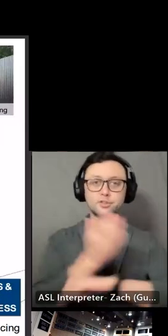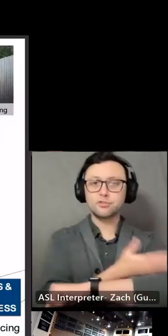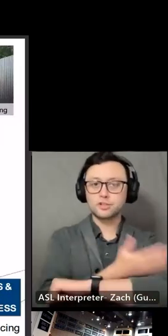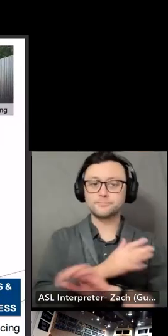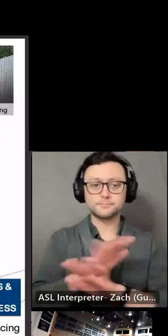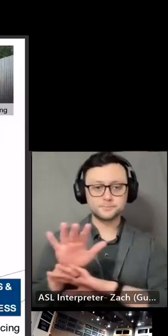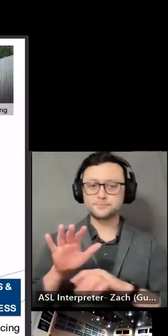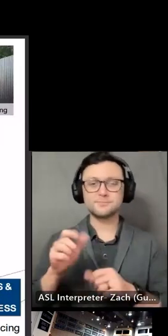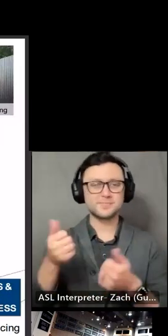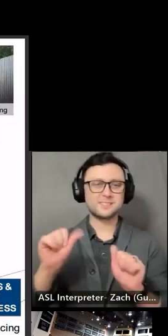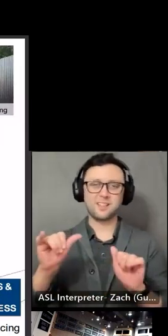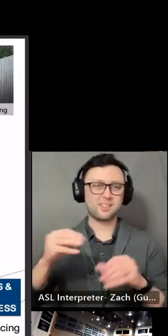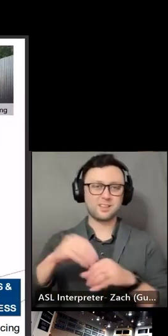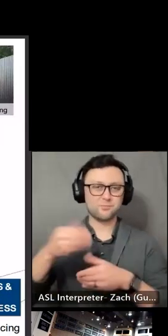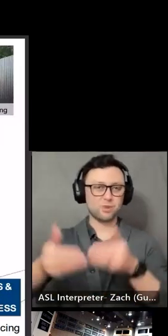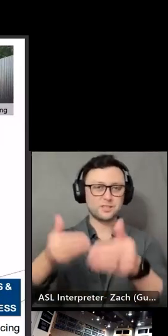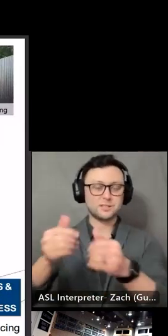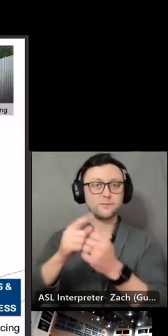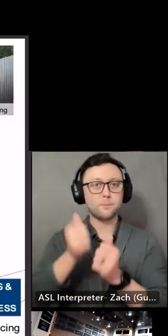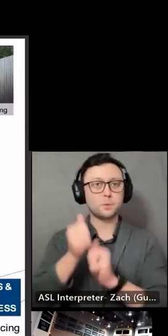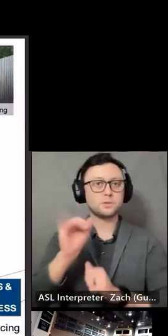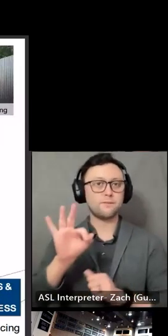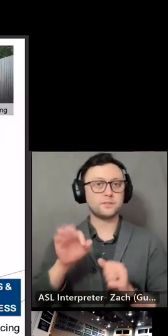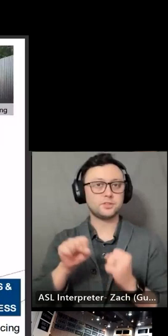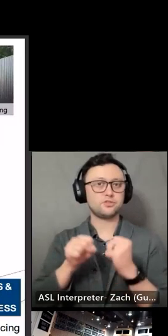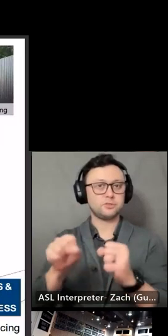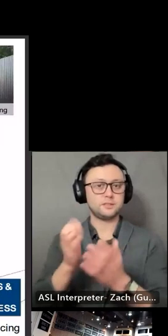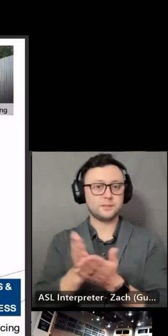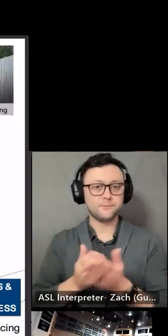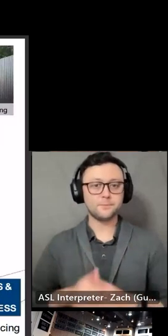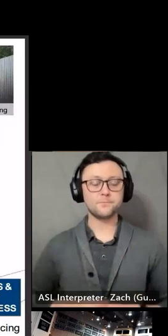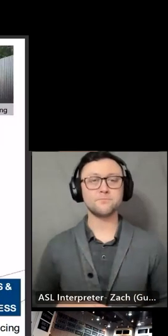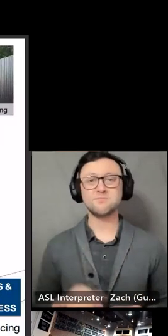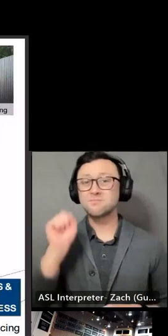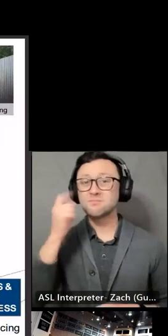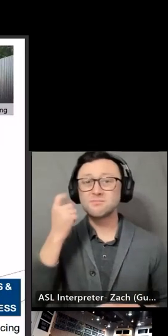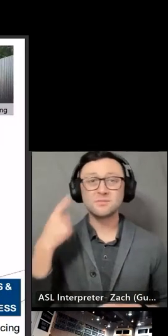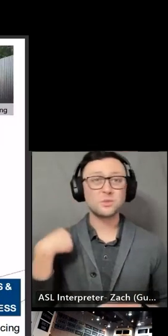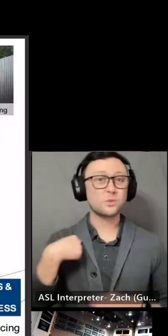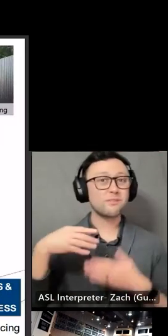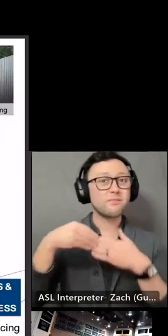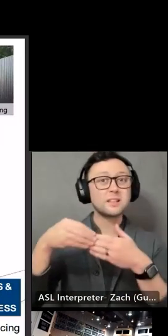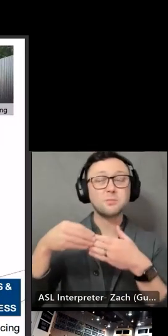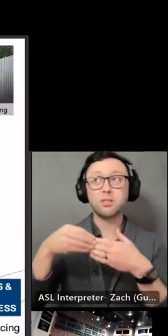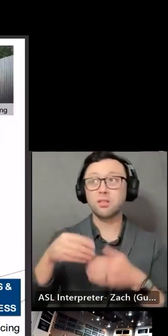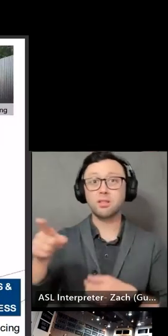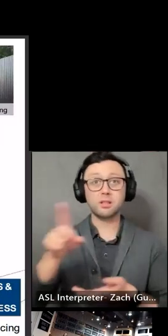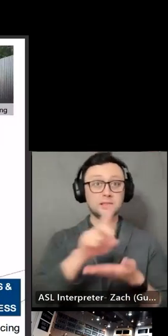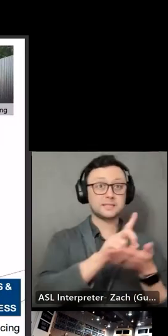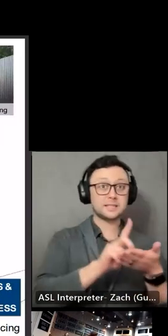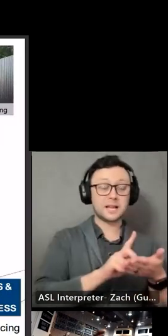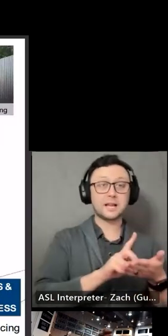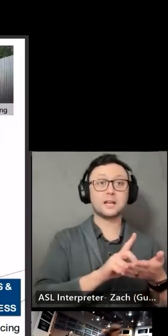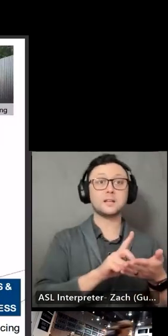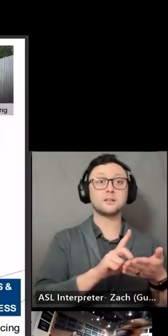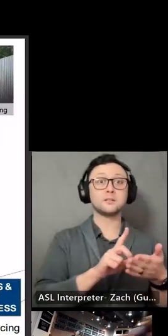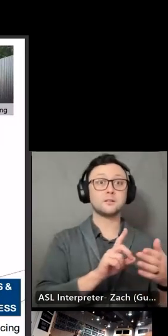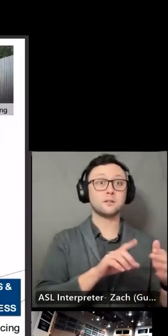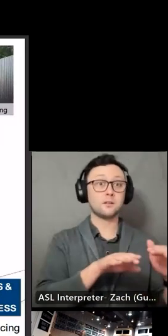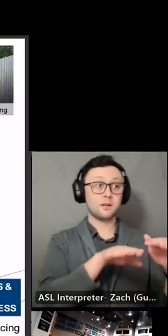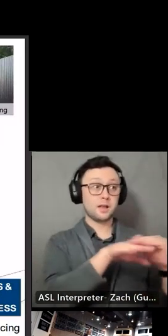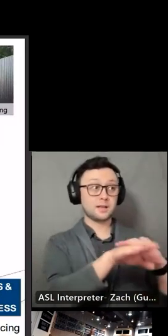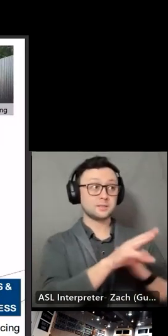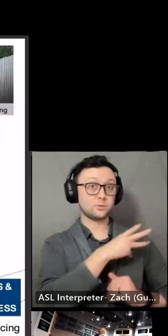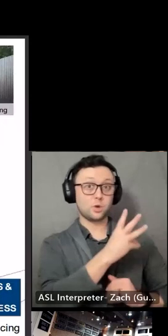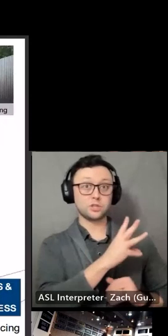of buses, as I mentioned, we are flexible. You know, it's the design accommodates both access points, Arbor and Washington